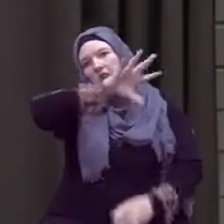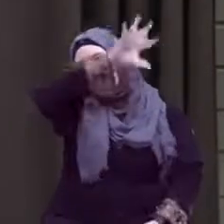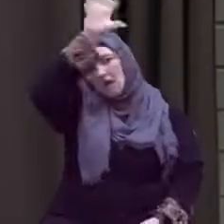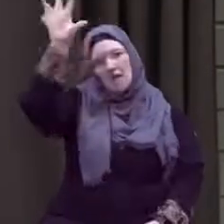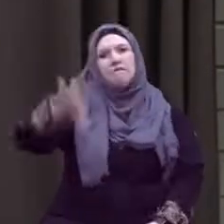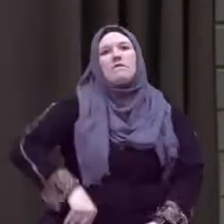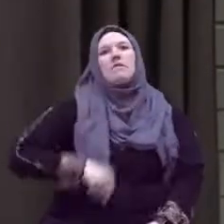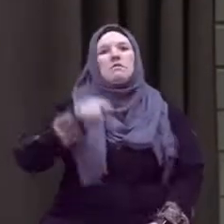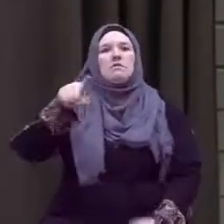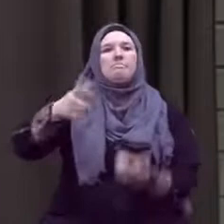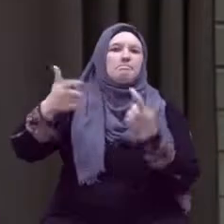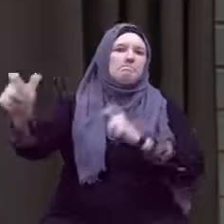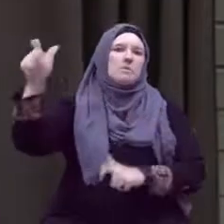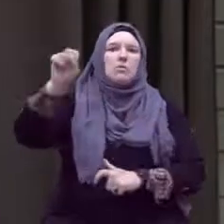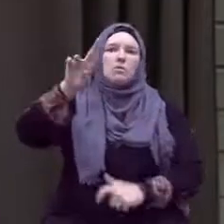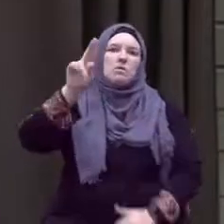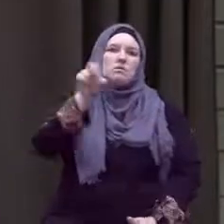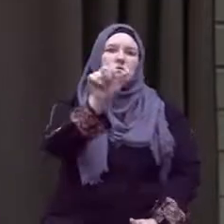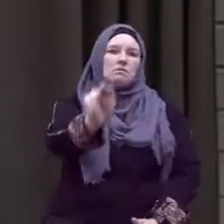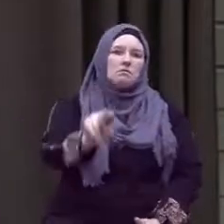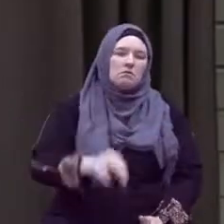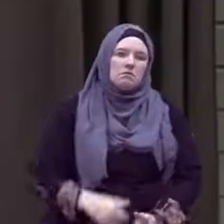Africa.